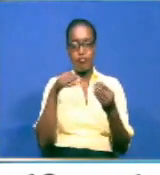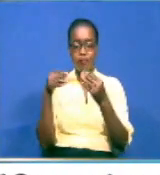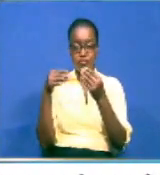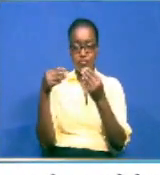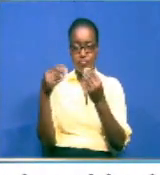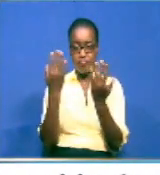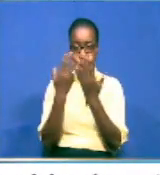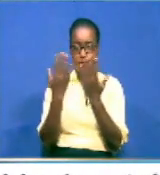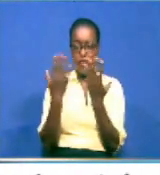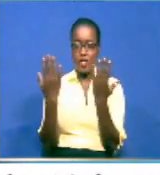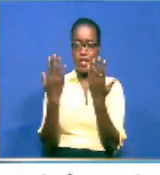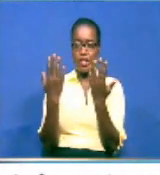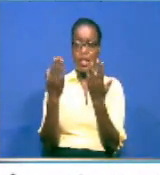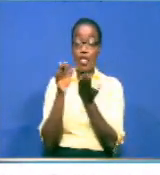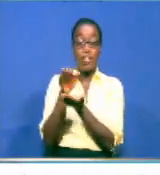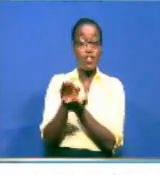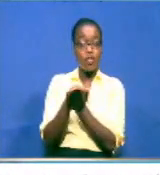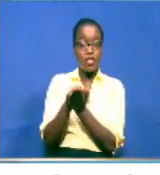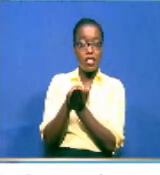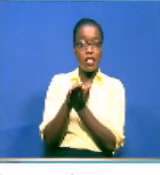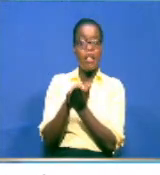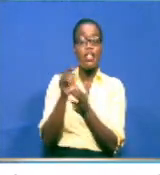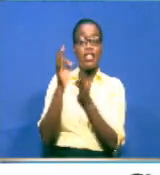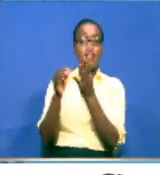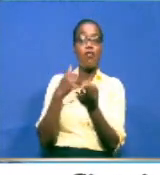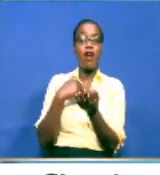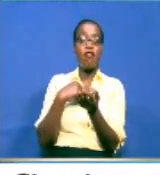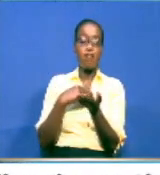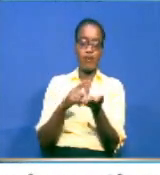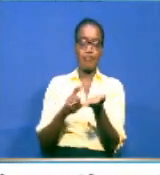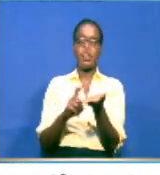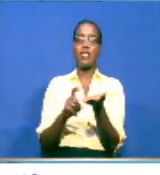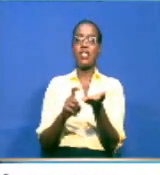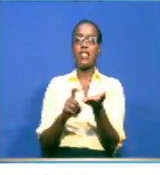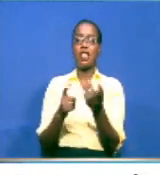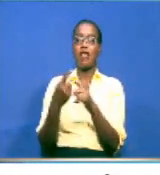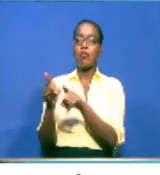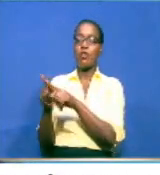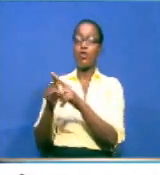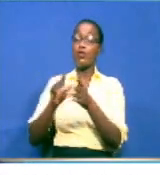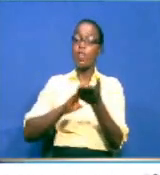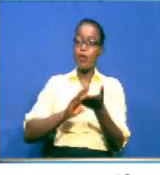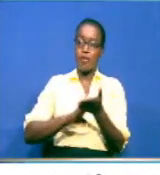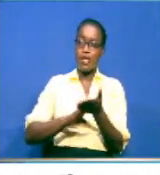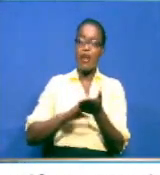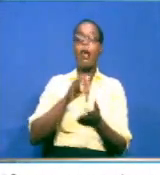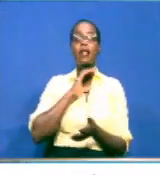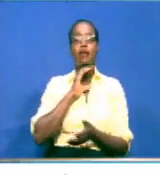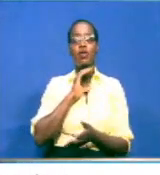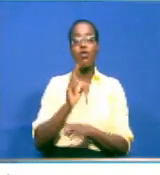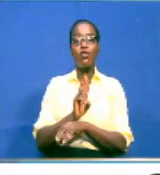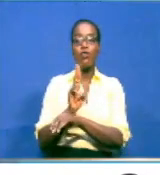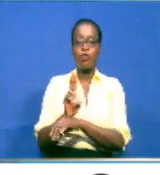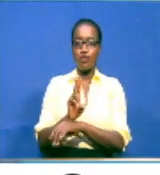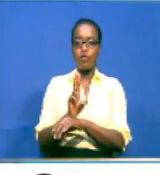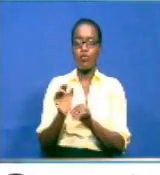you need now to clean it when you have a sanitizer. But we also have recommended chemicals that we use to clean